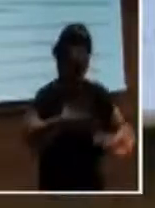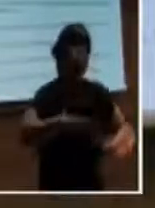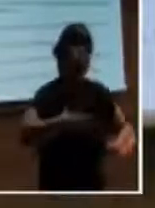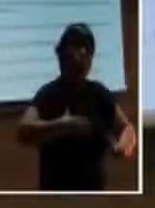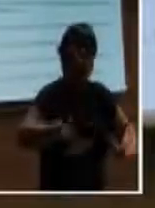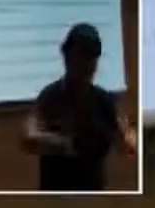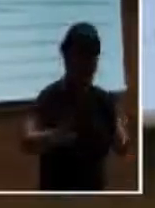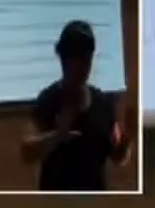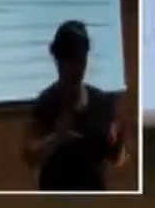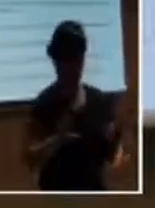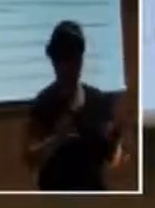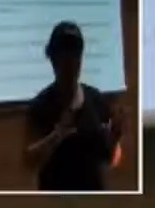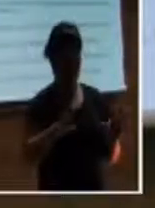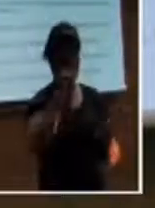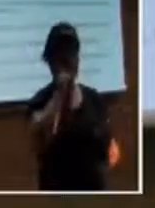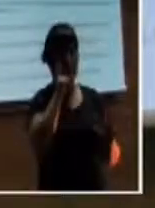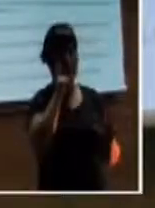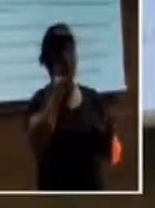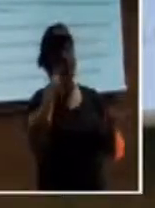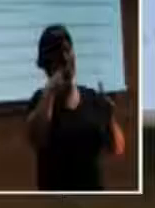a